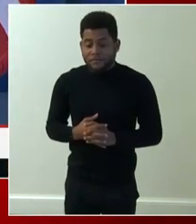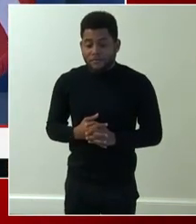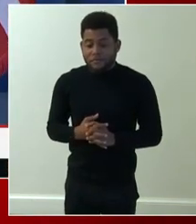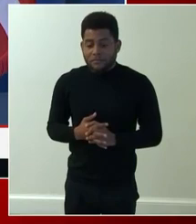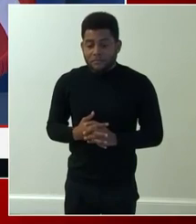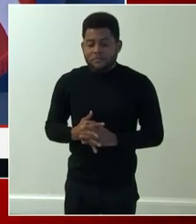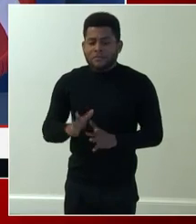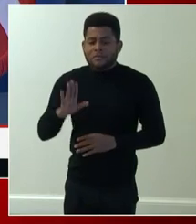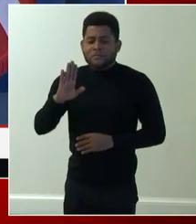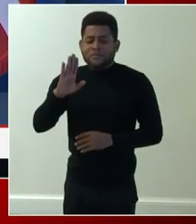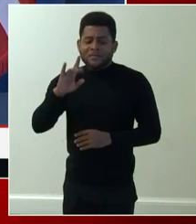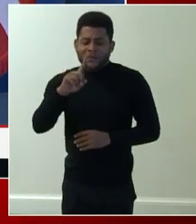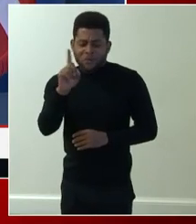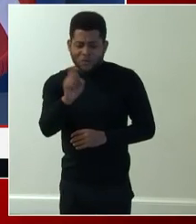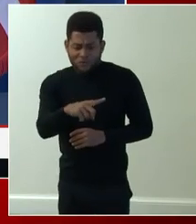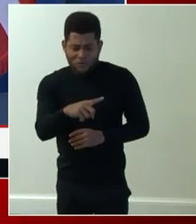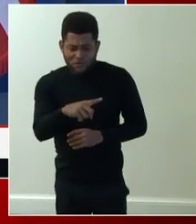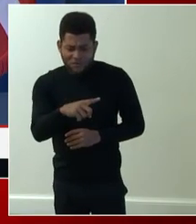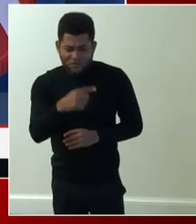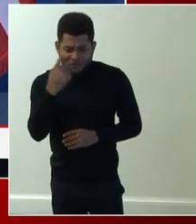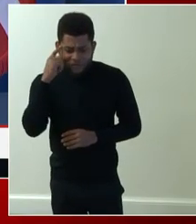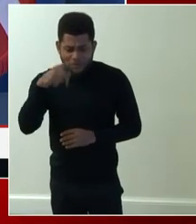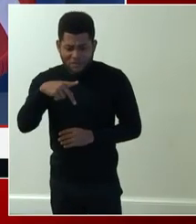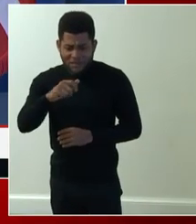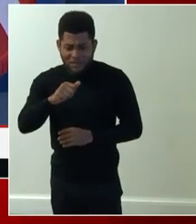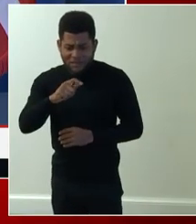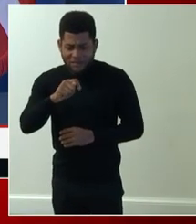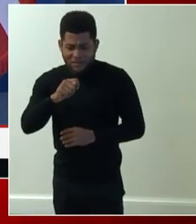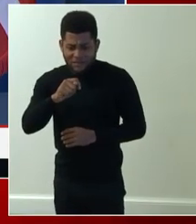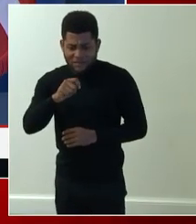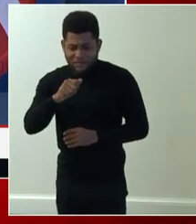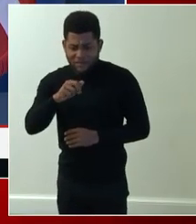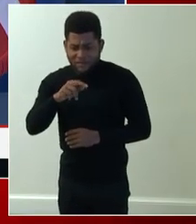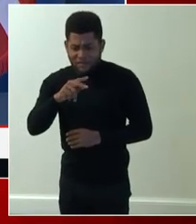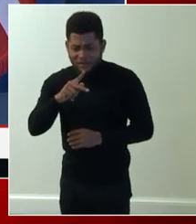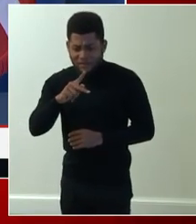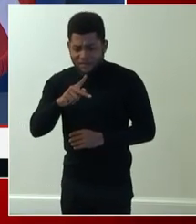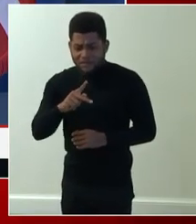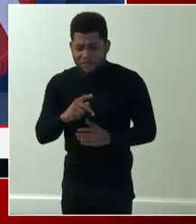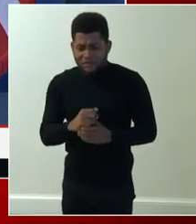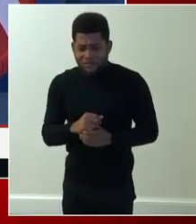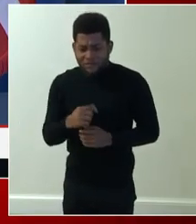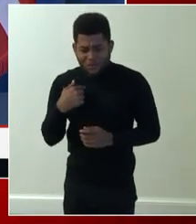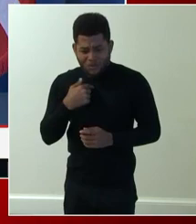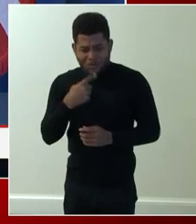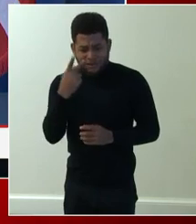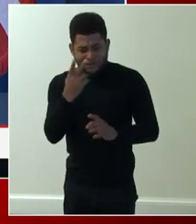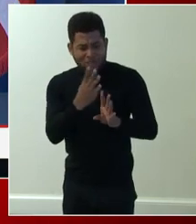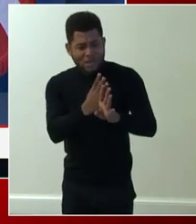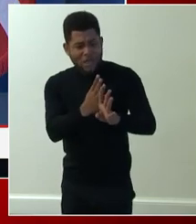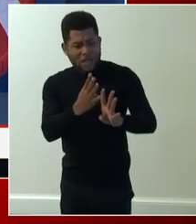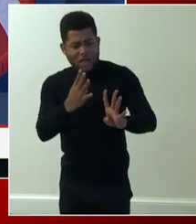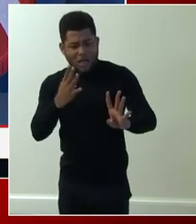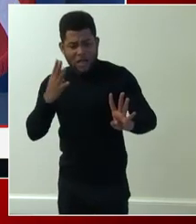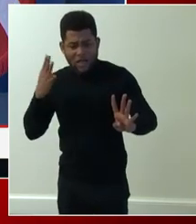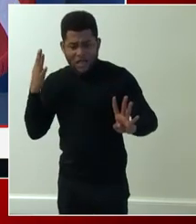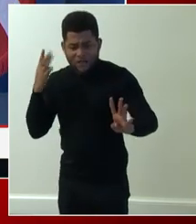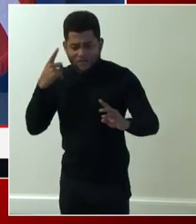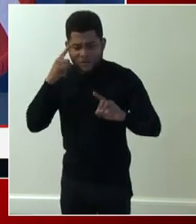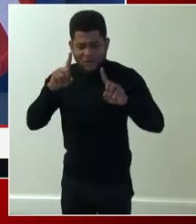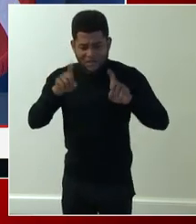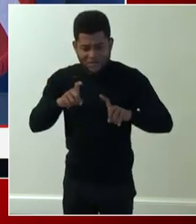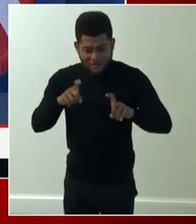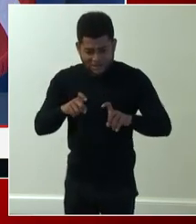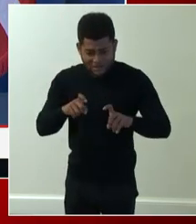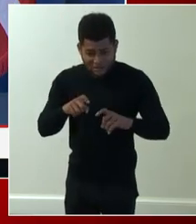I was trying to find out, we've seen the long lines at the testing sites. Is there a particular day or time of day where maybe there's less of a wait